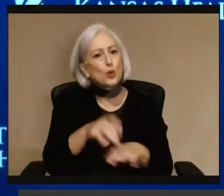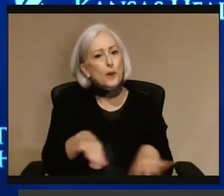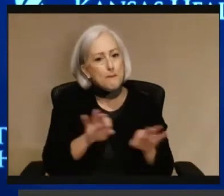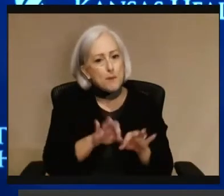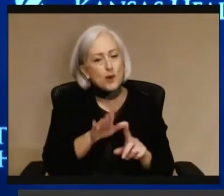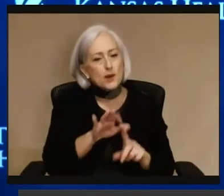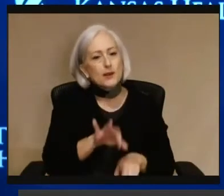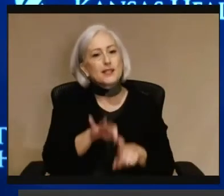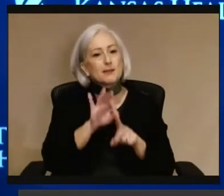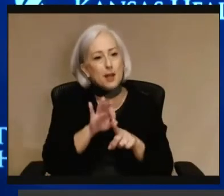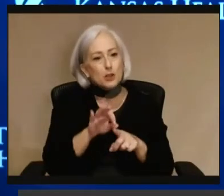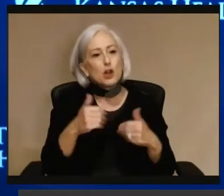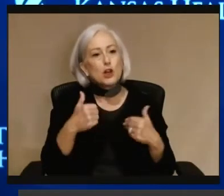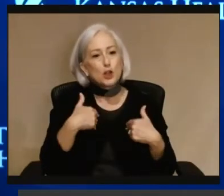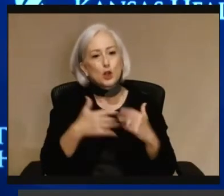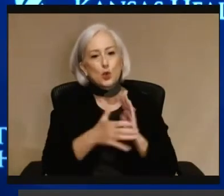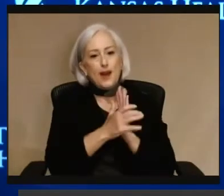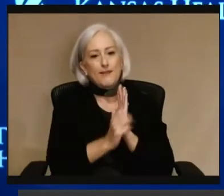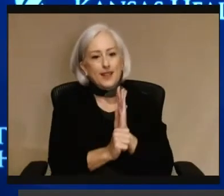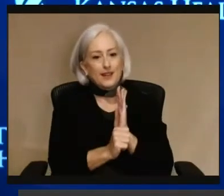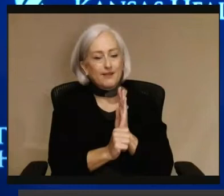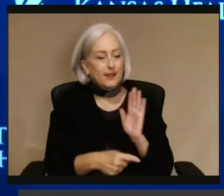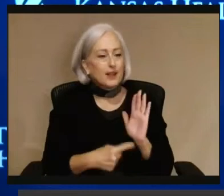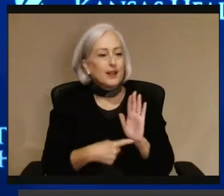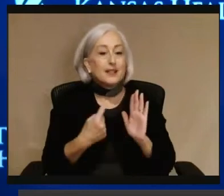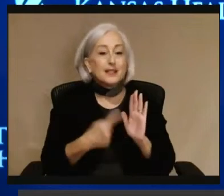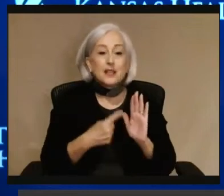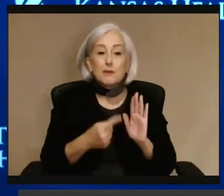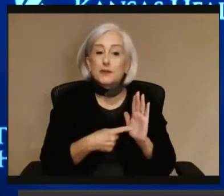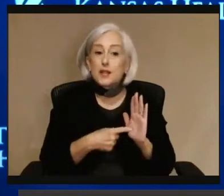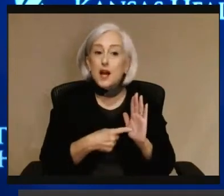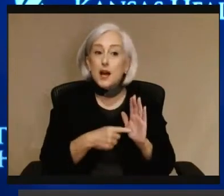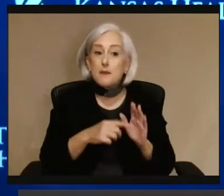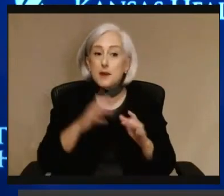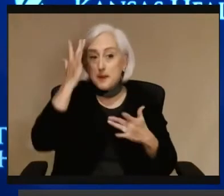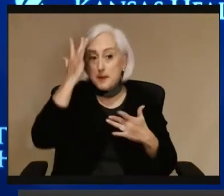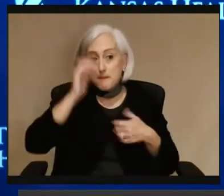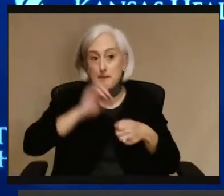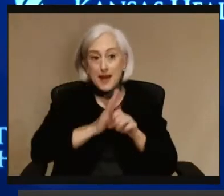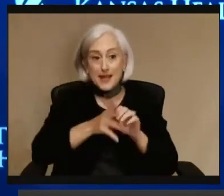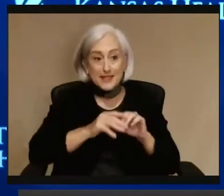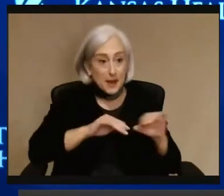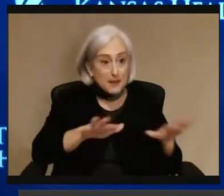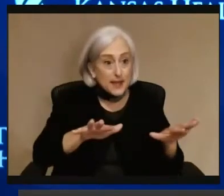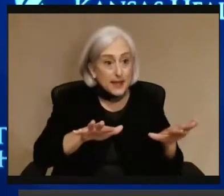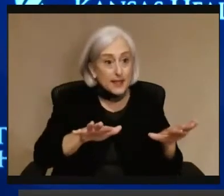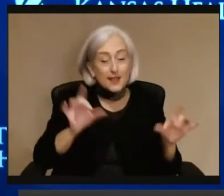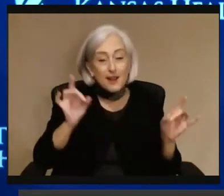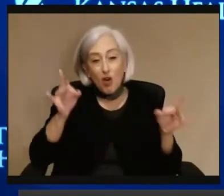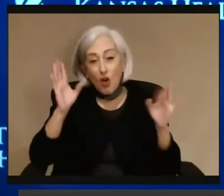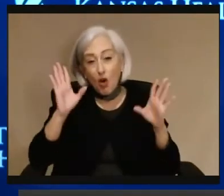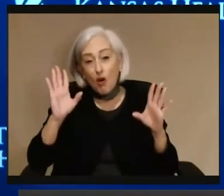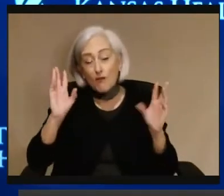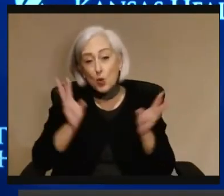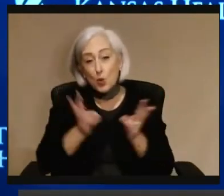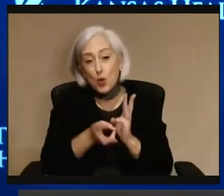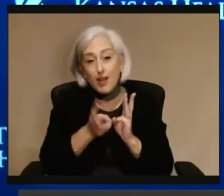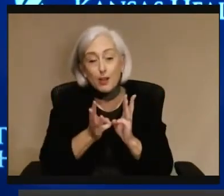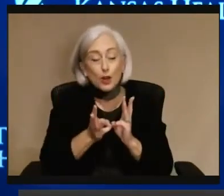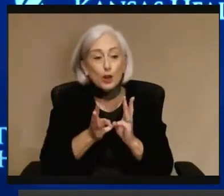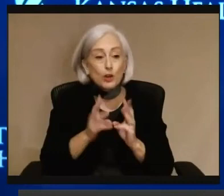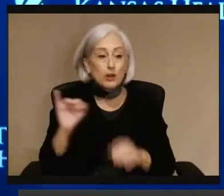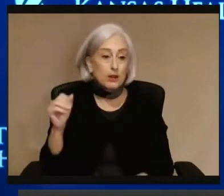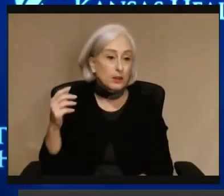sometimes, whether it's a pandemic, whether it's substance abuse, whether it's our job, our struggles,